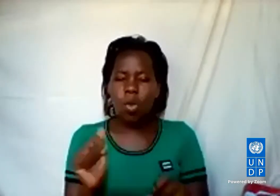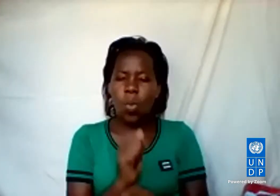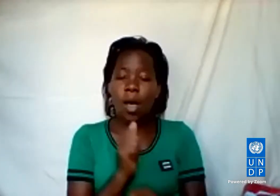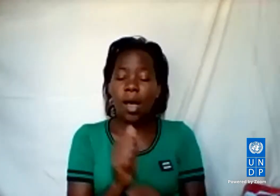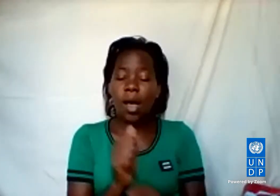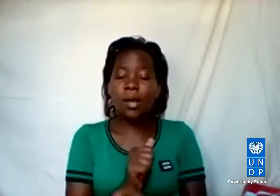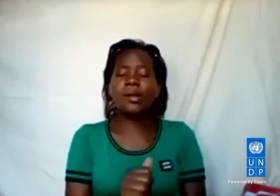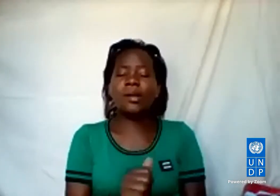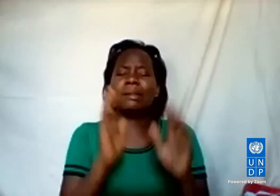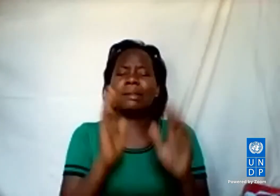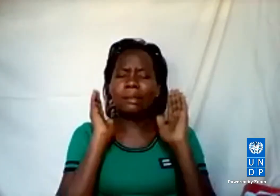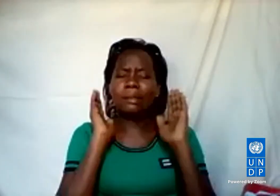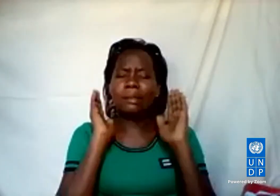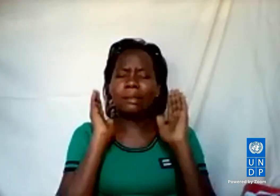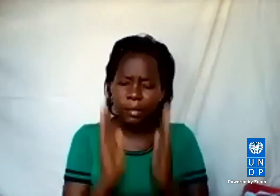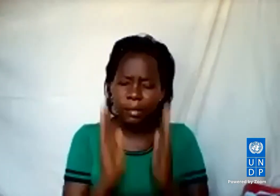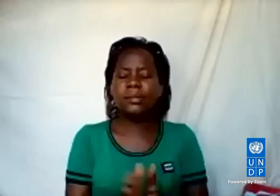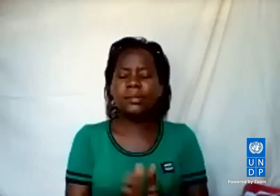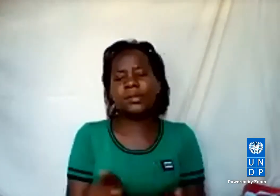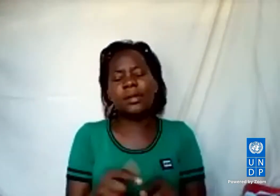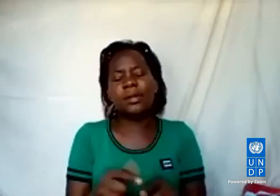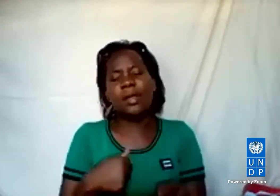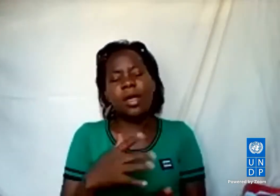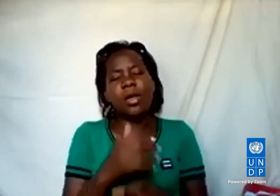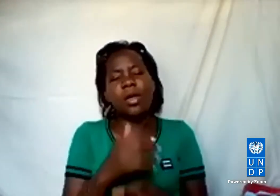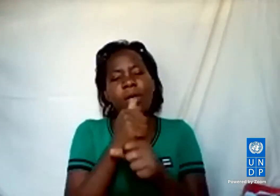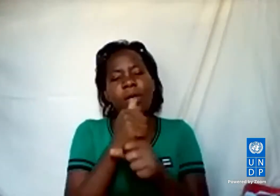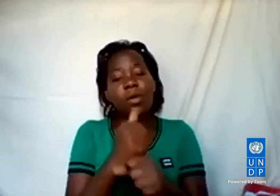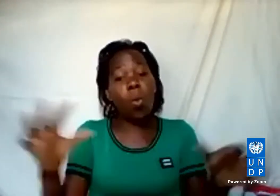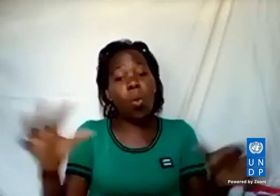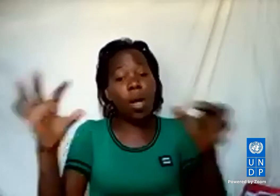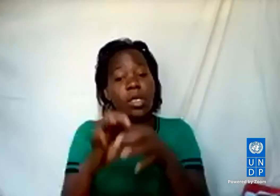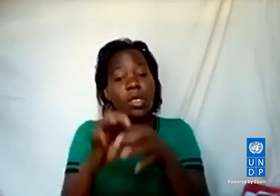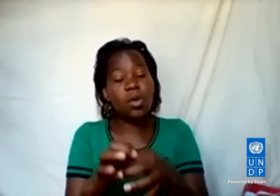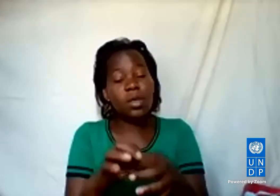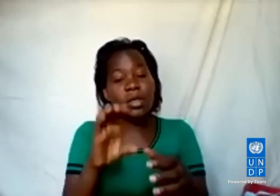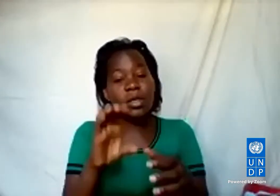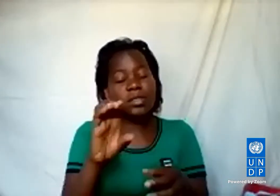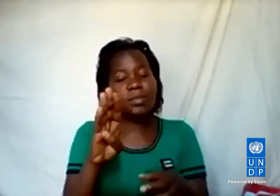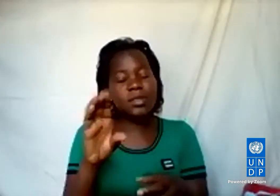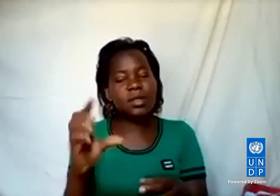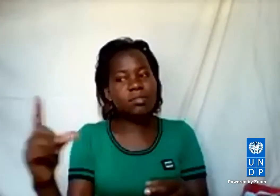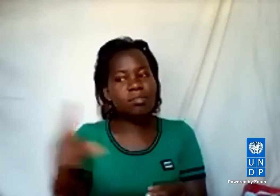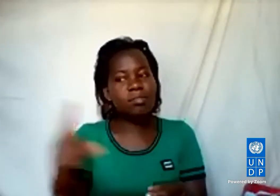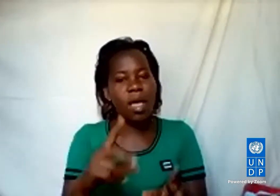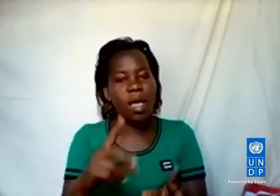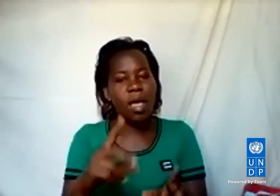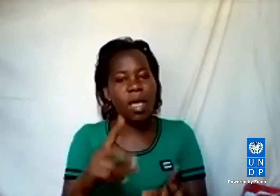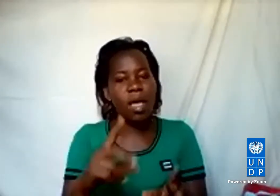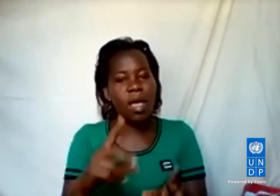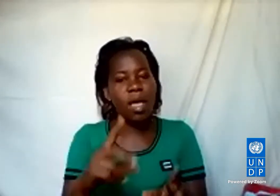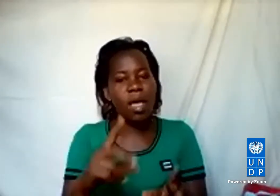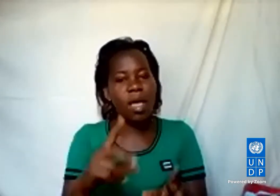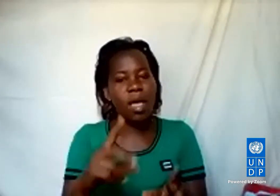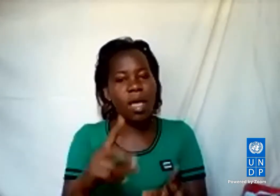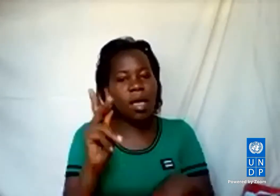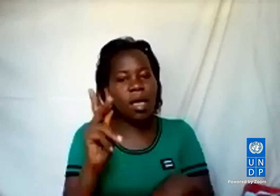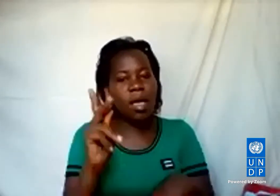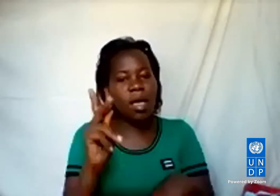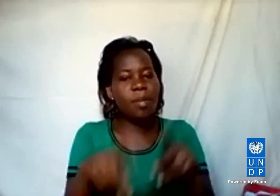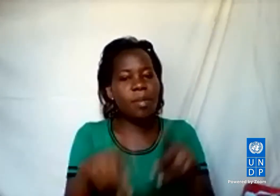that organization. When I just joined CCB, we used to bring in people for internship just on a wish,